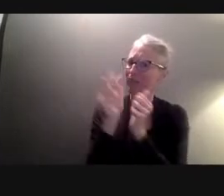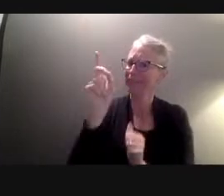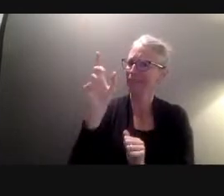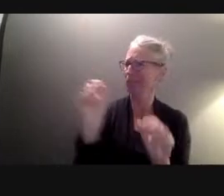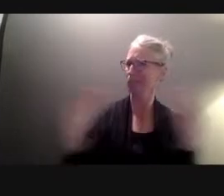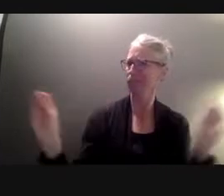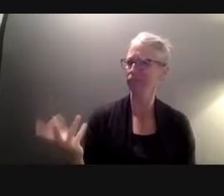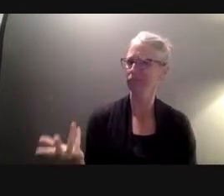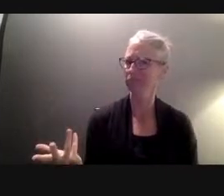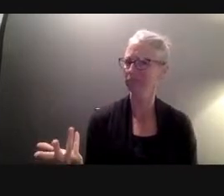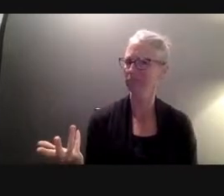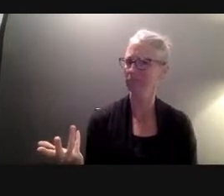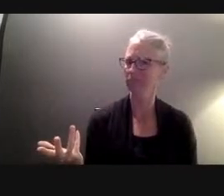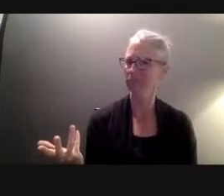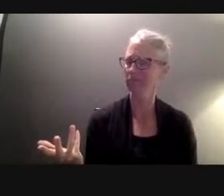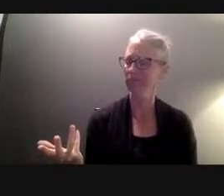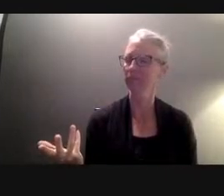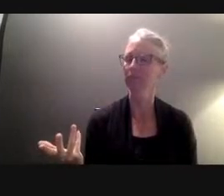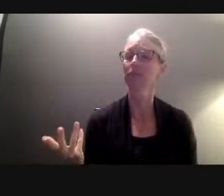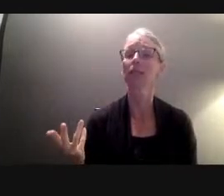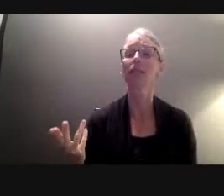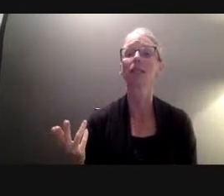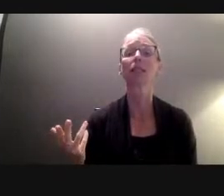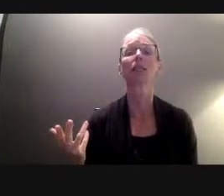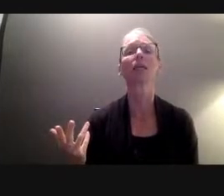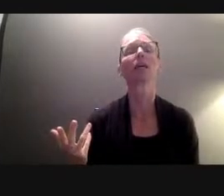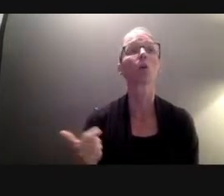what brands